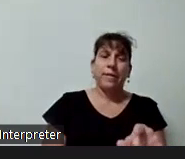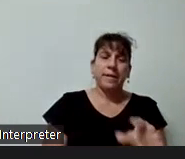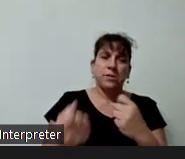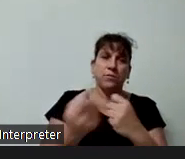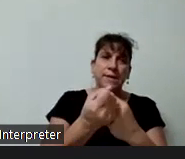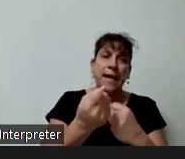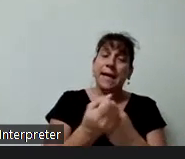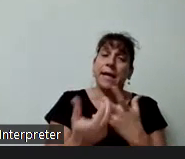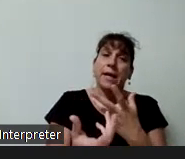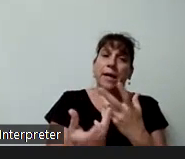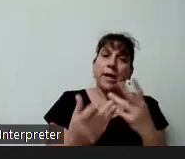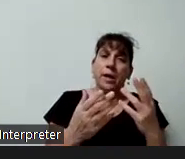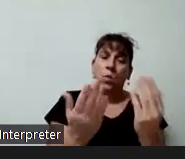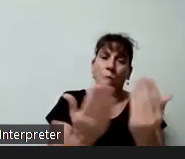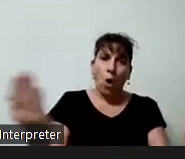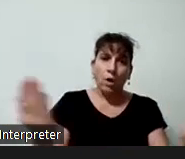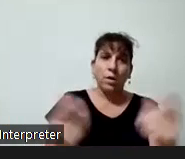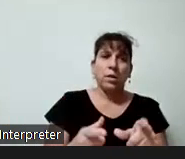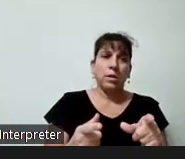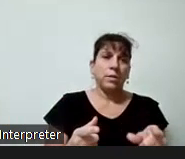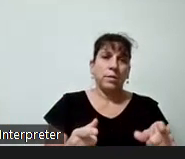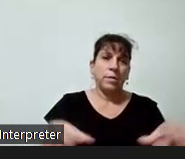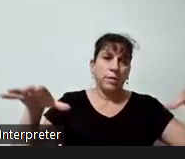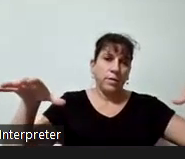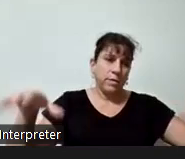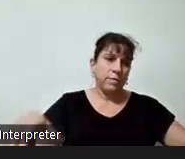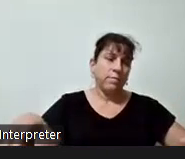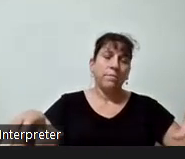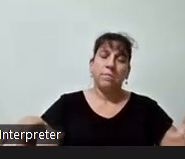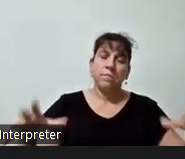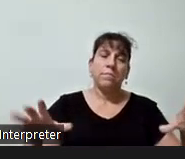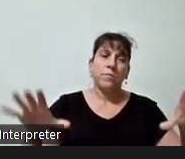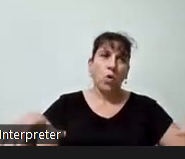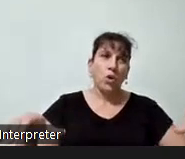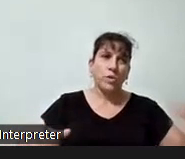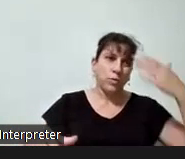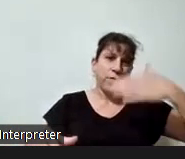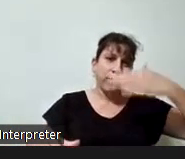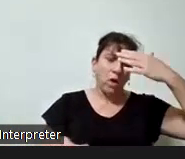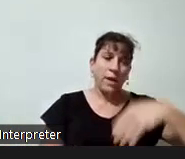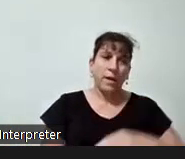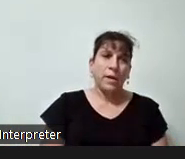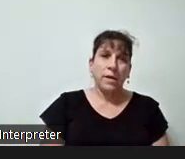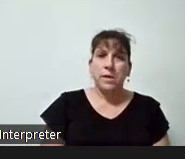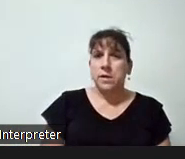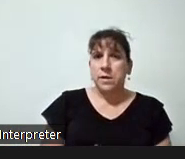wall. The courtyard Jonathan mentioned are basically on either side of those walls, kind of sitting in front. So that's kind of where you have your nice